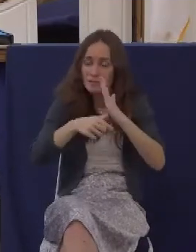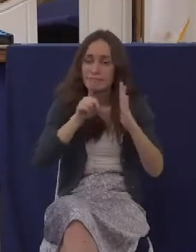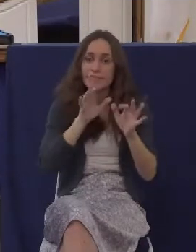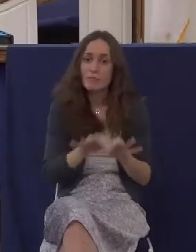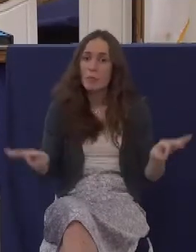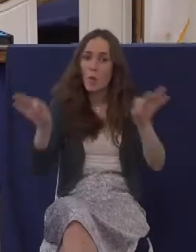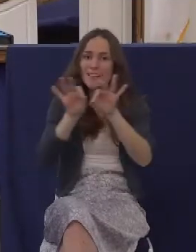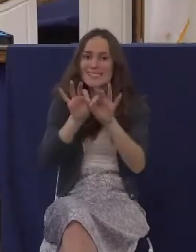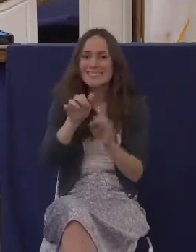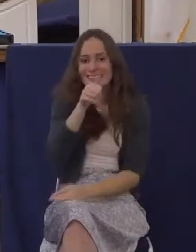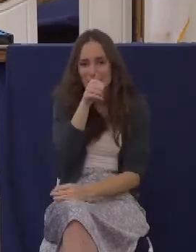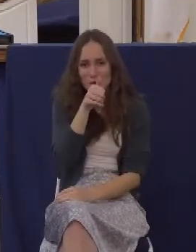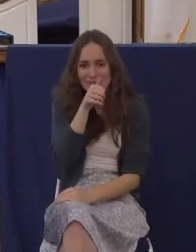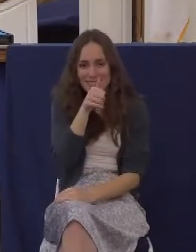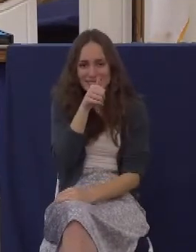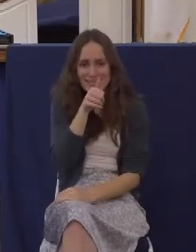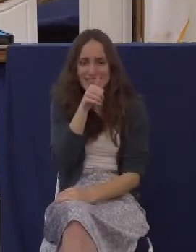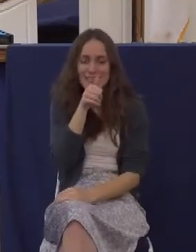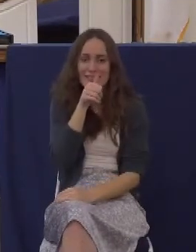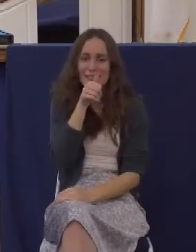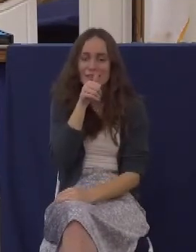You know, there's a secret life